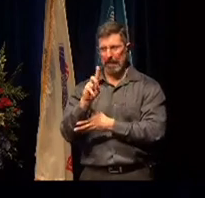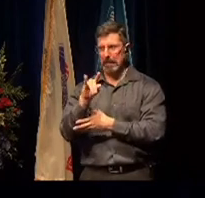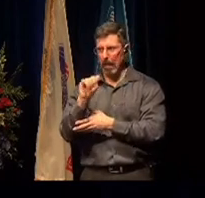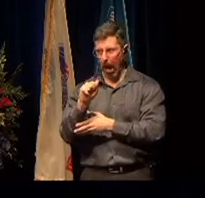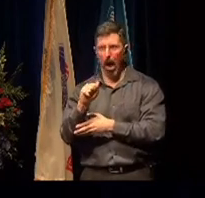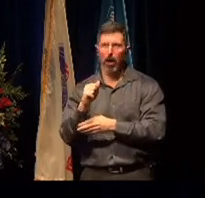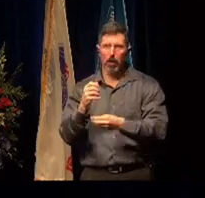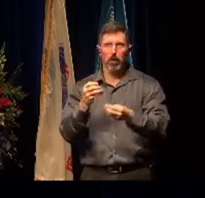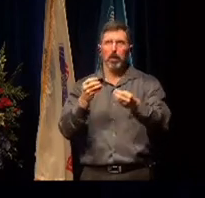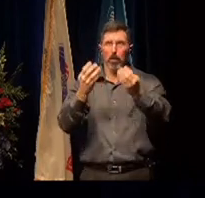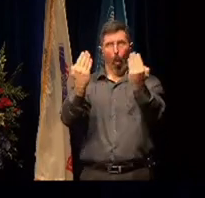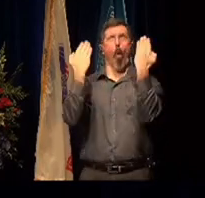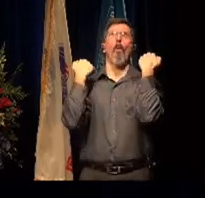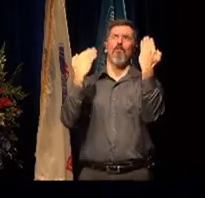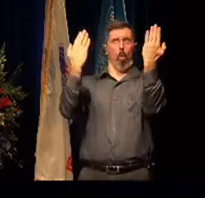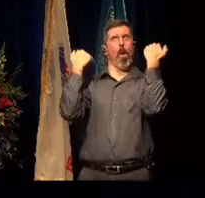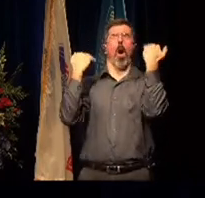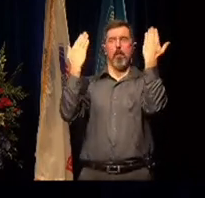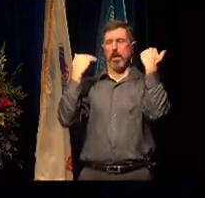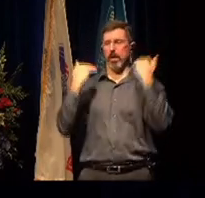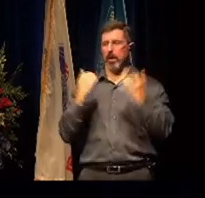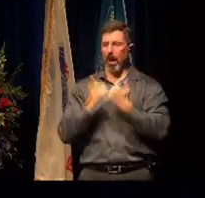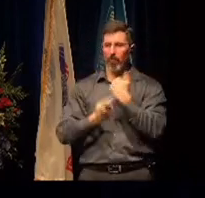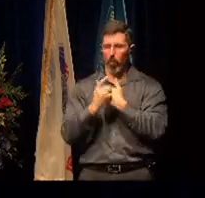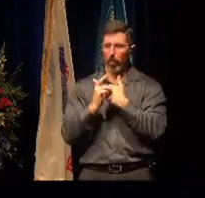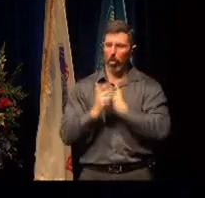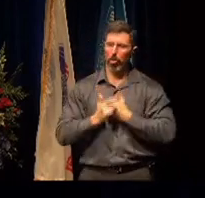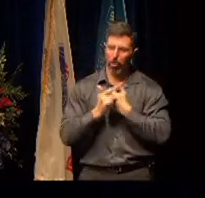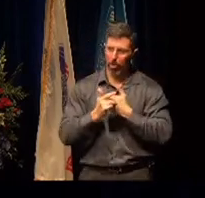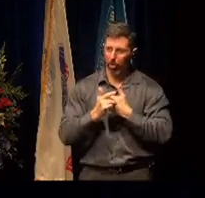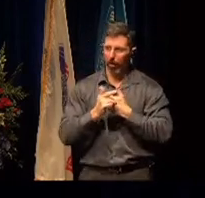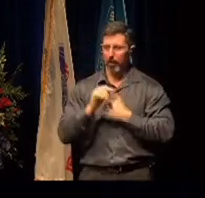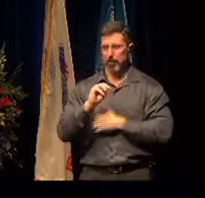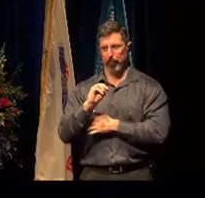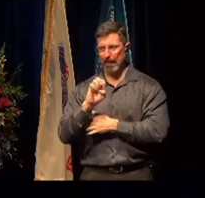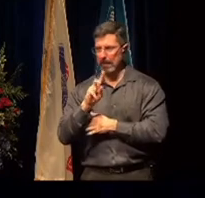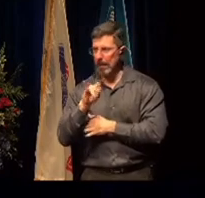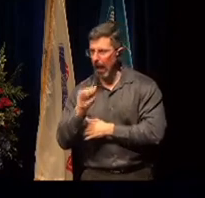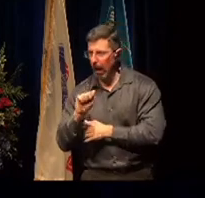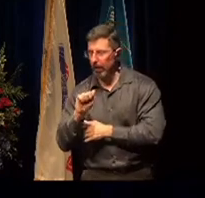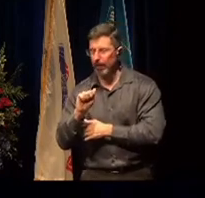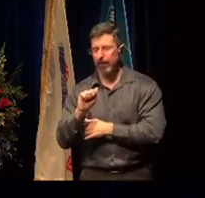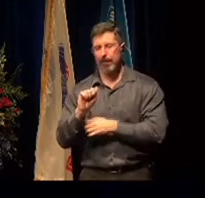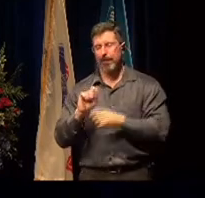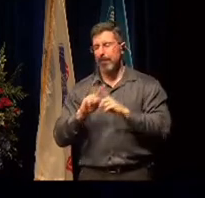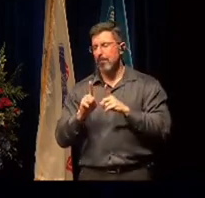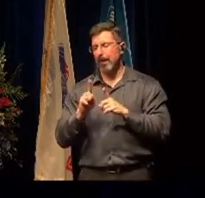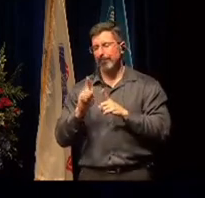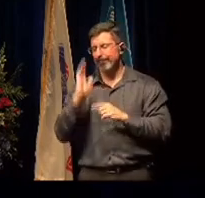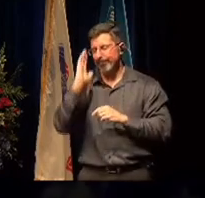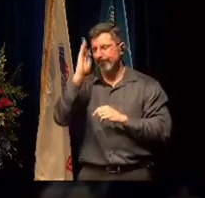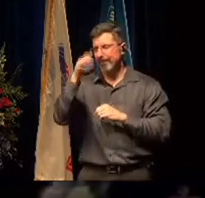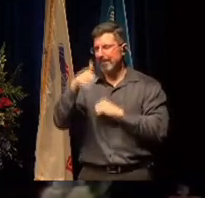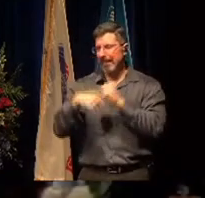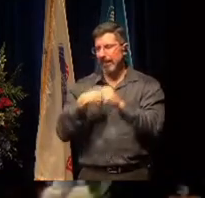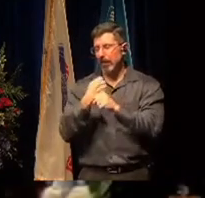events is the most important thing in our lives. All these things that 10 years from now we won't even remember.